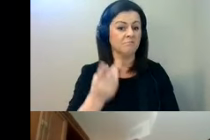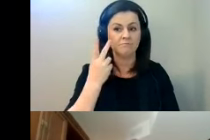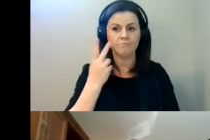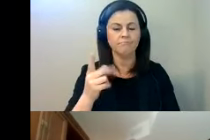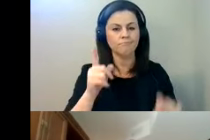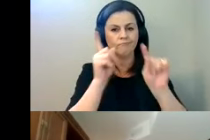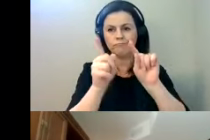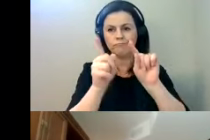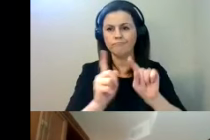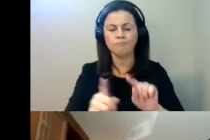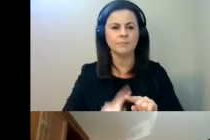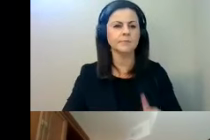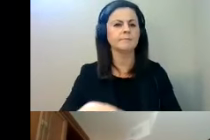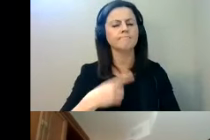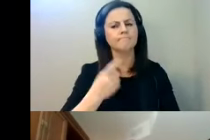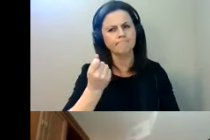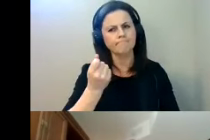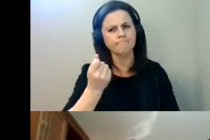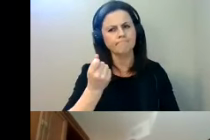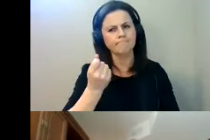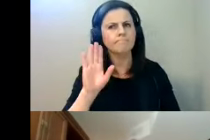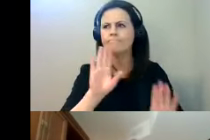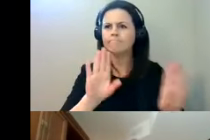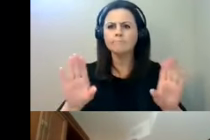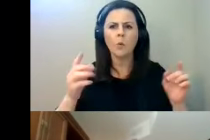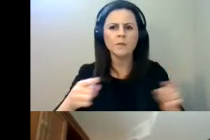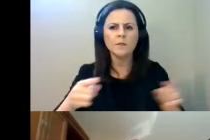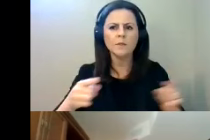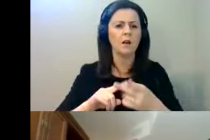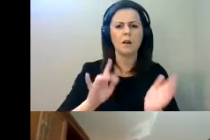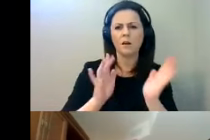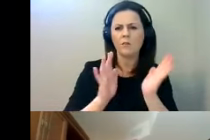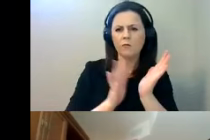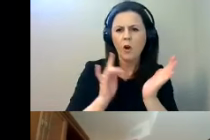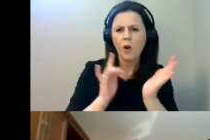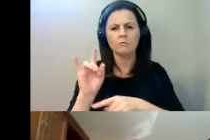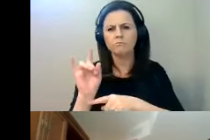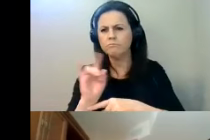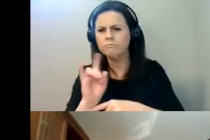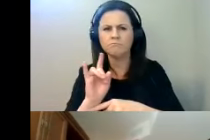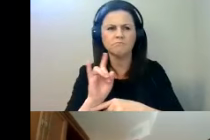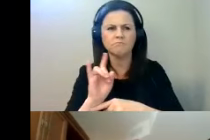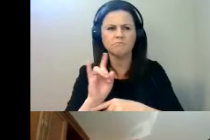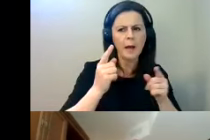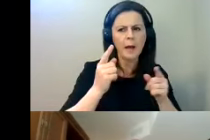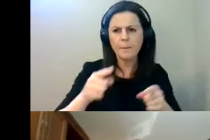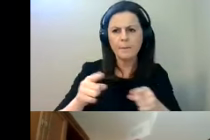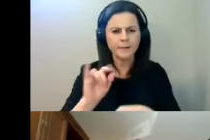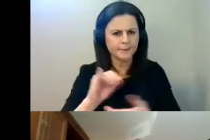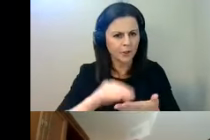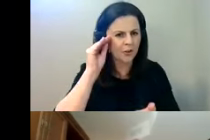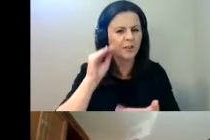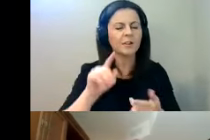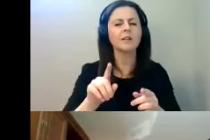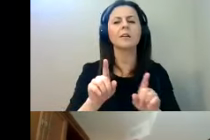understanding, some of the frauds and scams that we are seeing out there, but really get into the logistics and the nitty-gritty